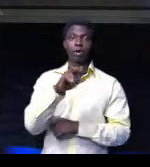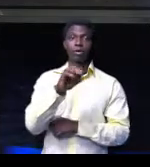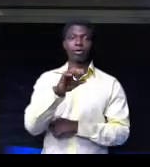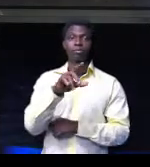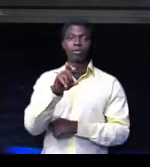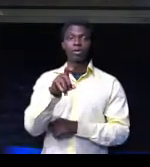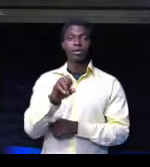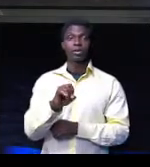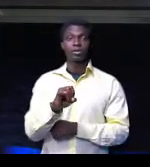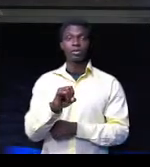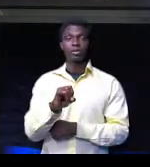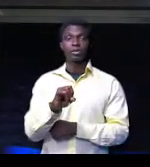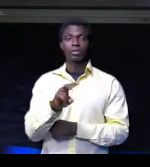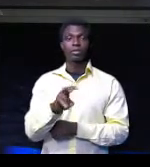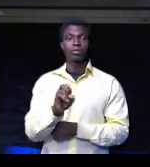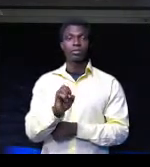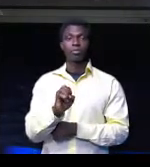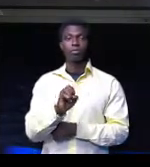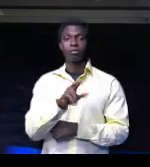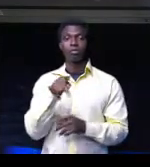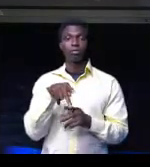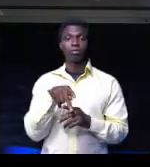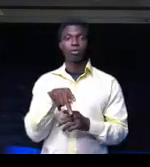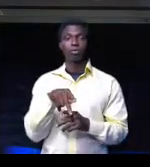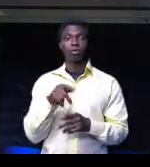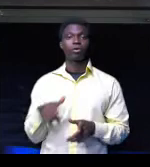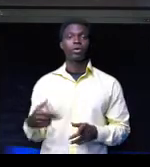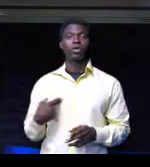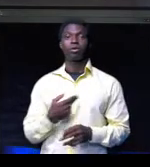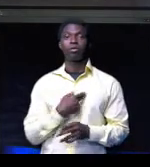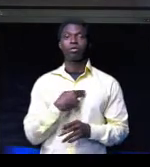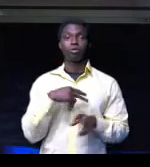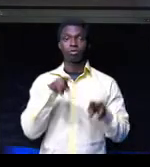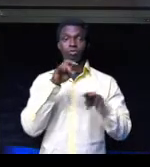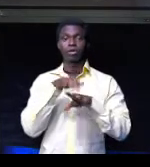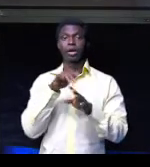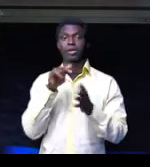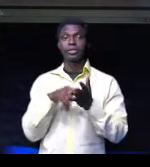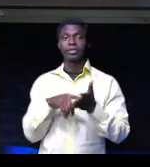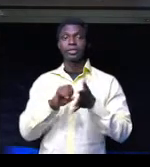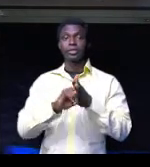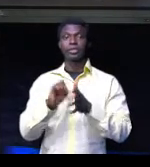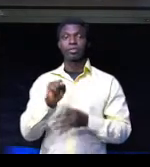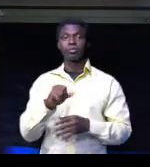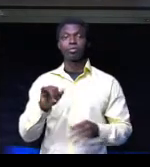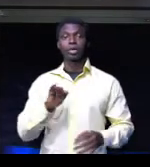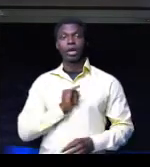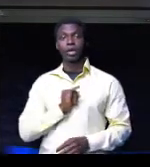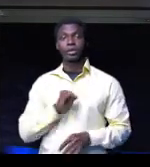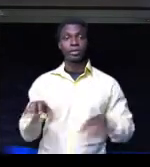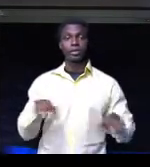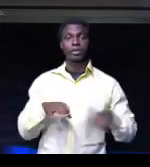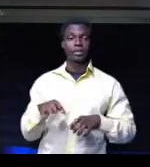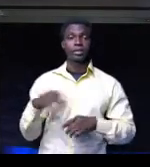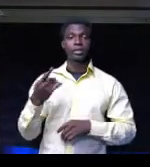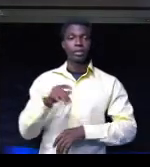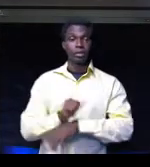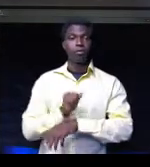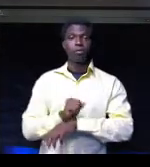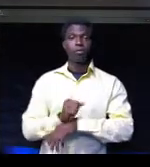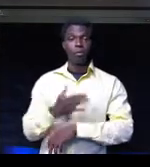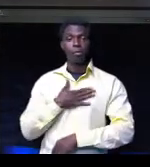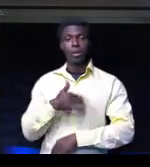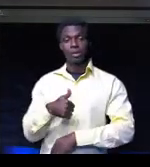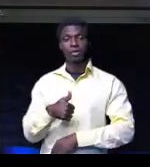reflexive pronouns. Now, let's look at these examples. I did the work